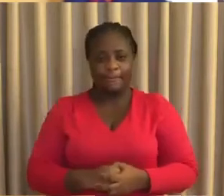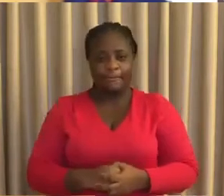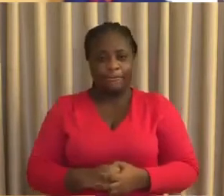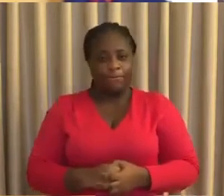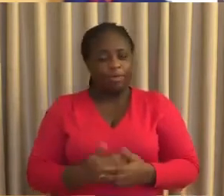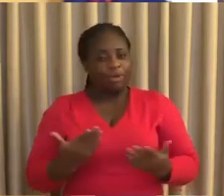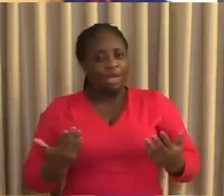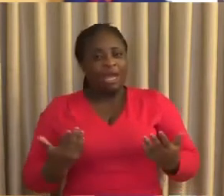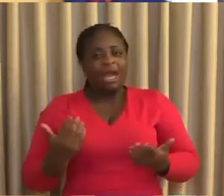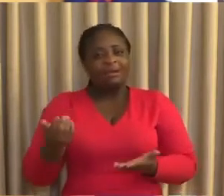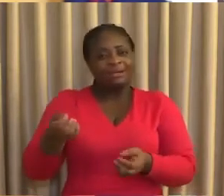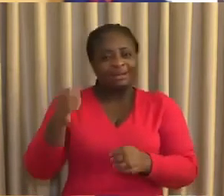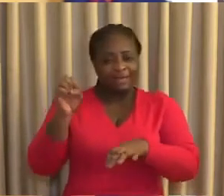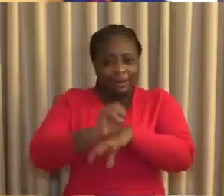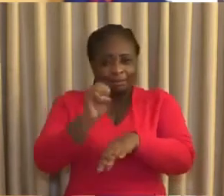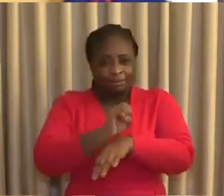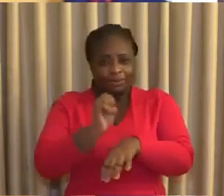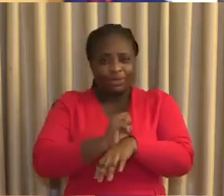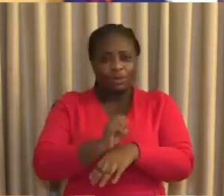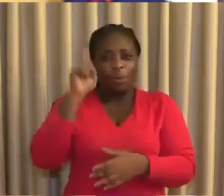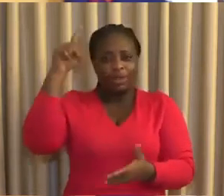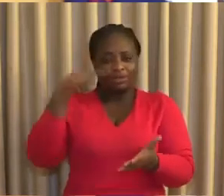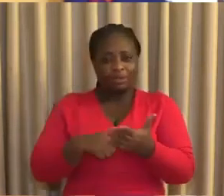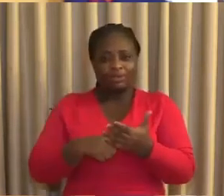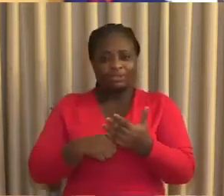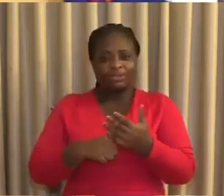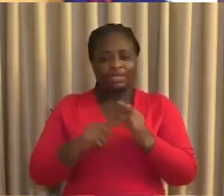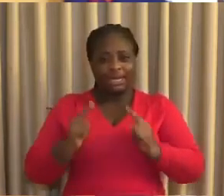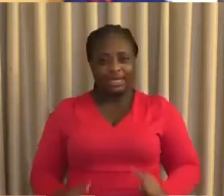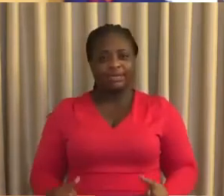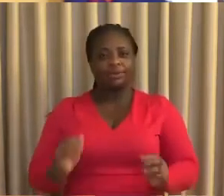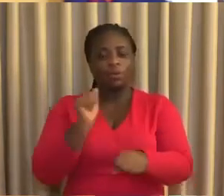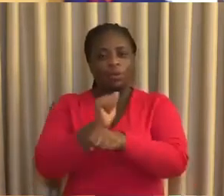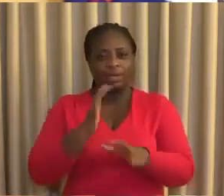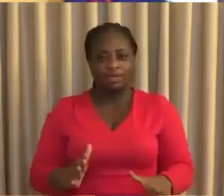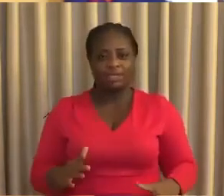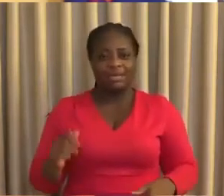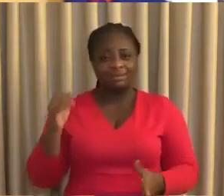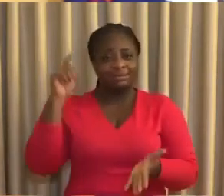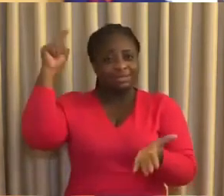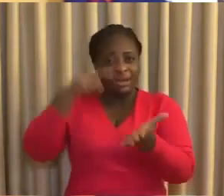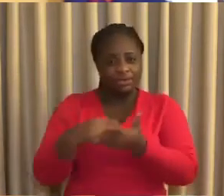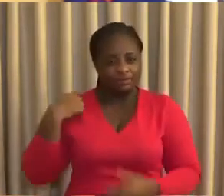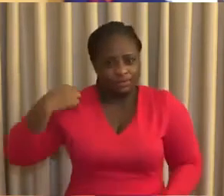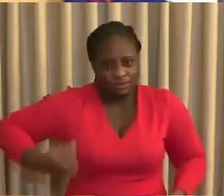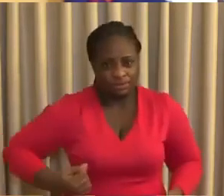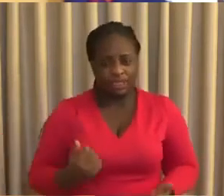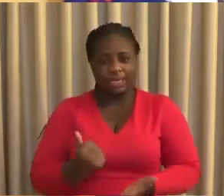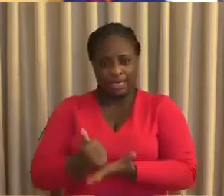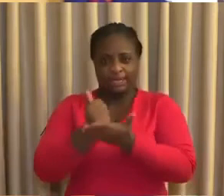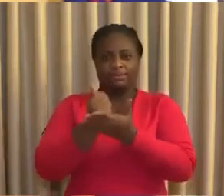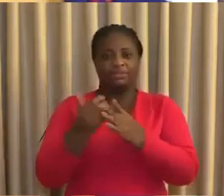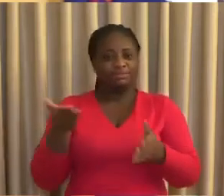community health workers and an additional 1,000 volunteers to help in this endeavor. 100